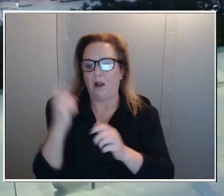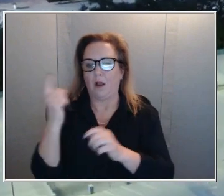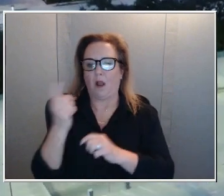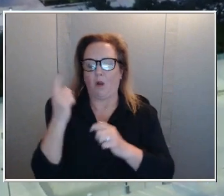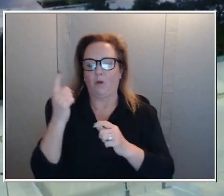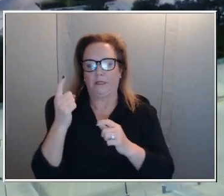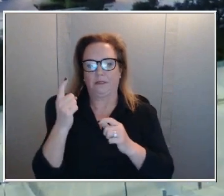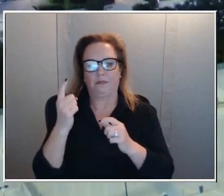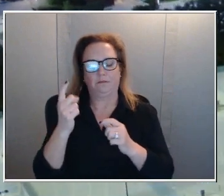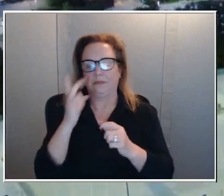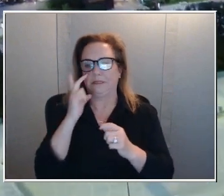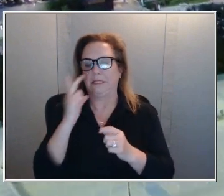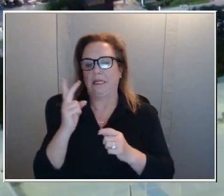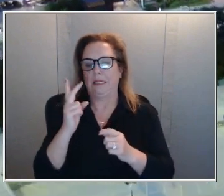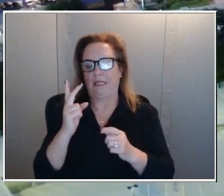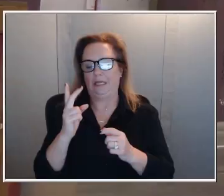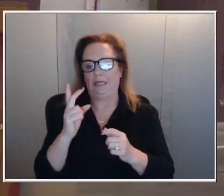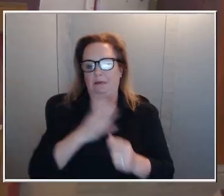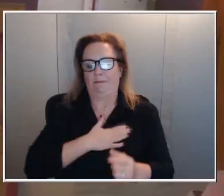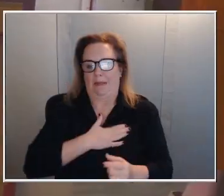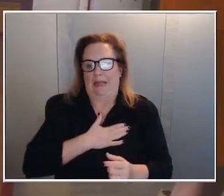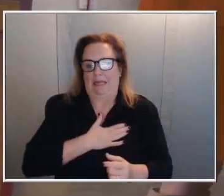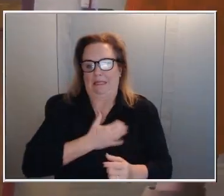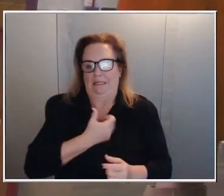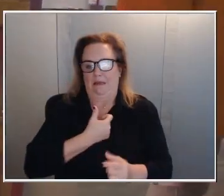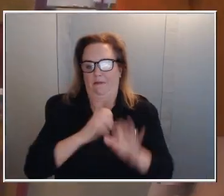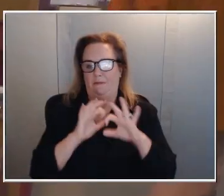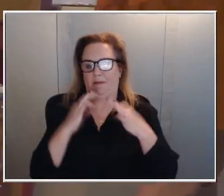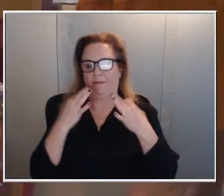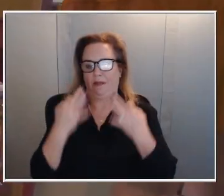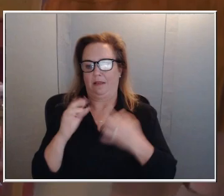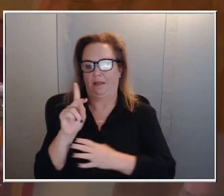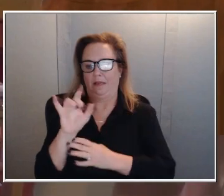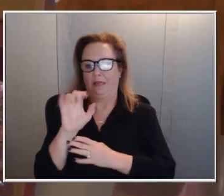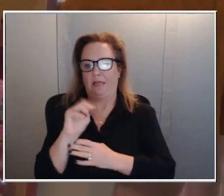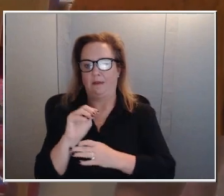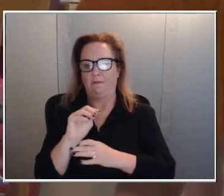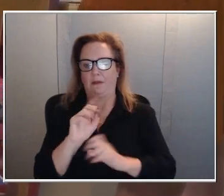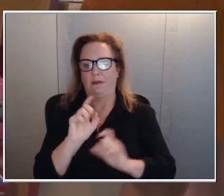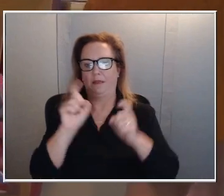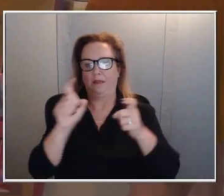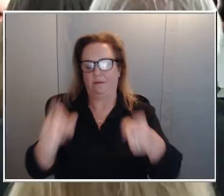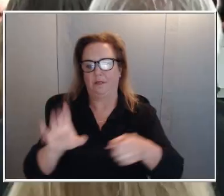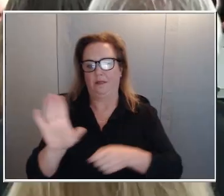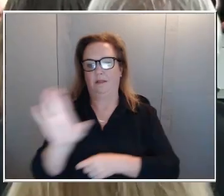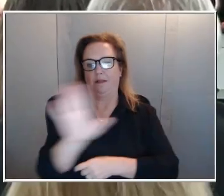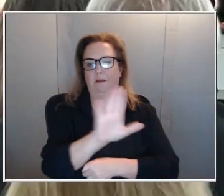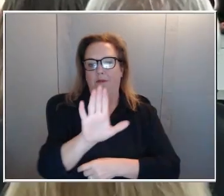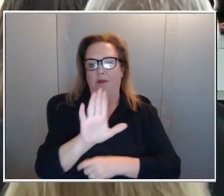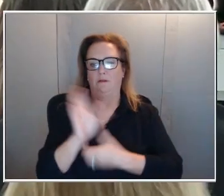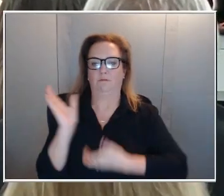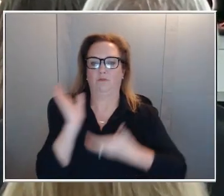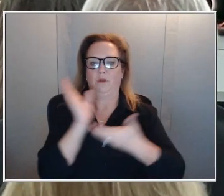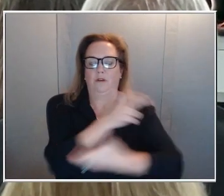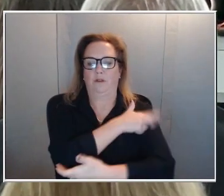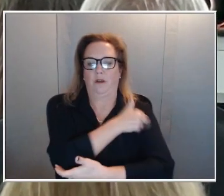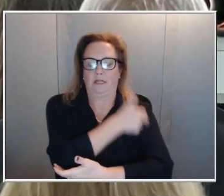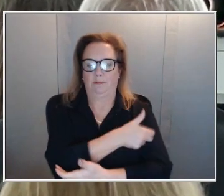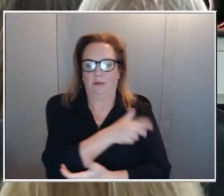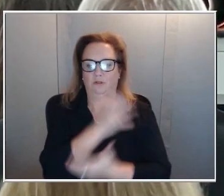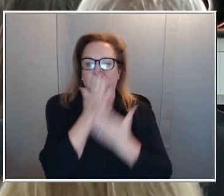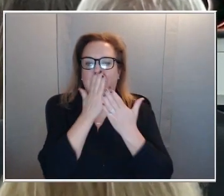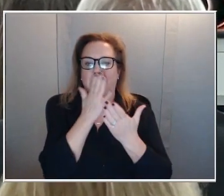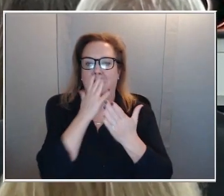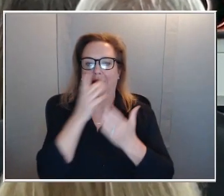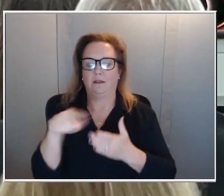extended to me and to my family. Kim also credits first responders with getting her to the hospital. She personally thanked them during